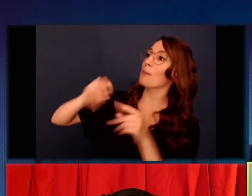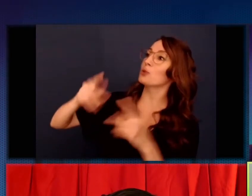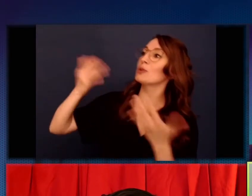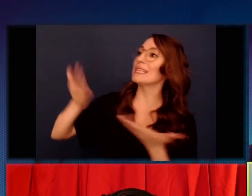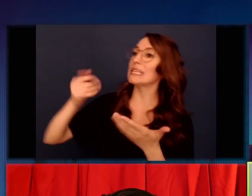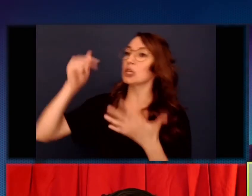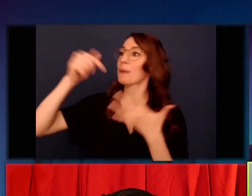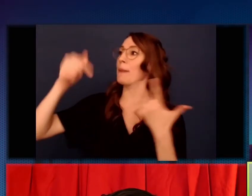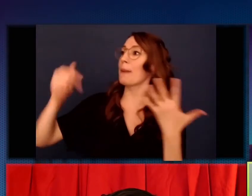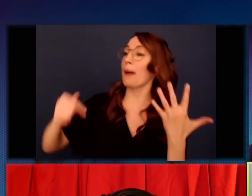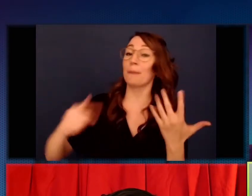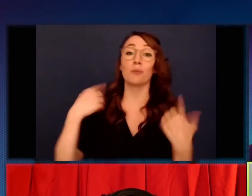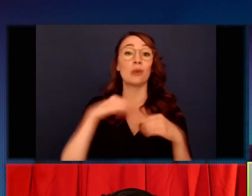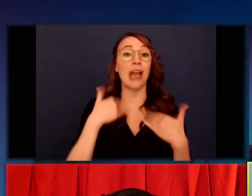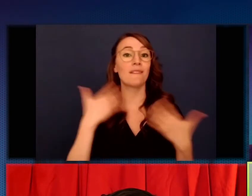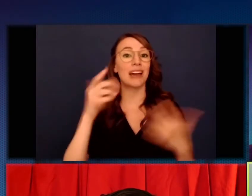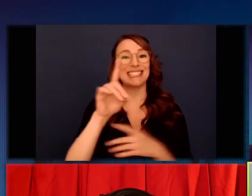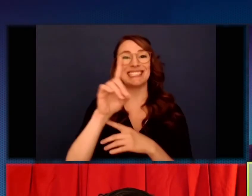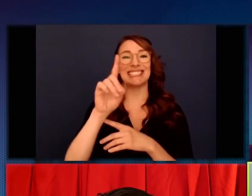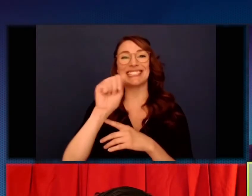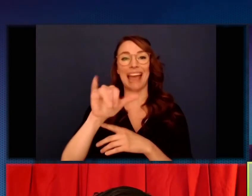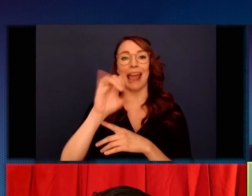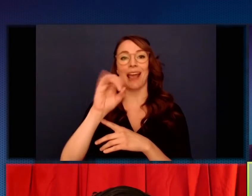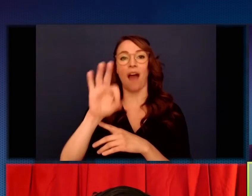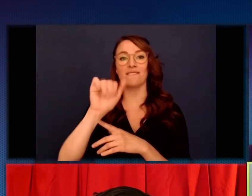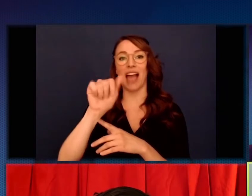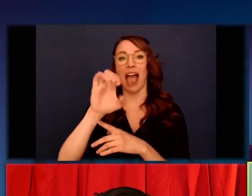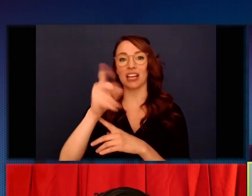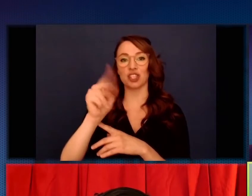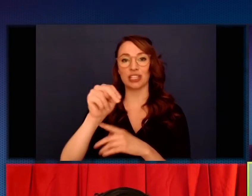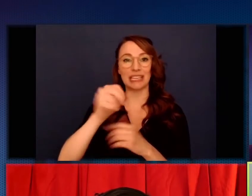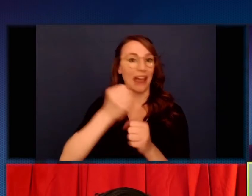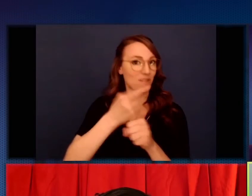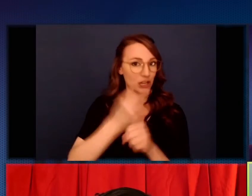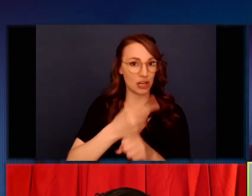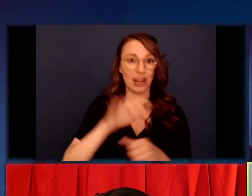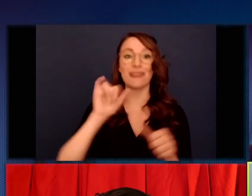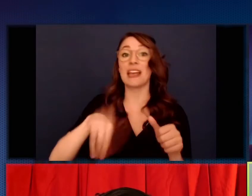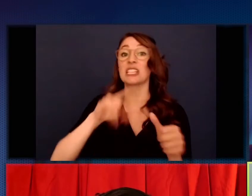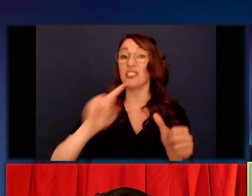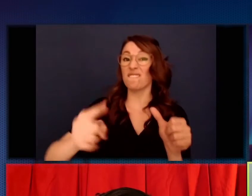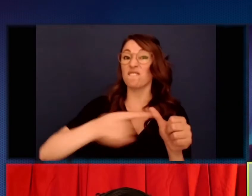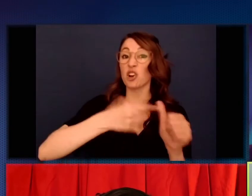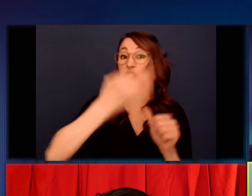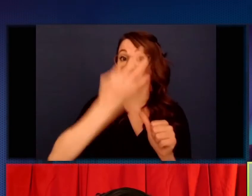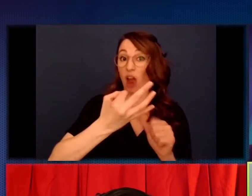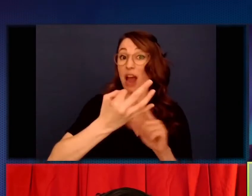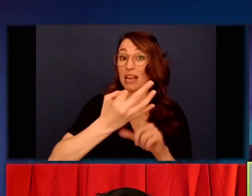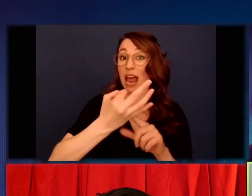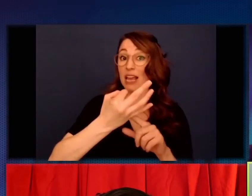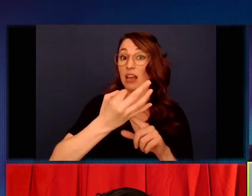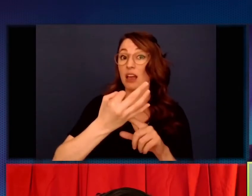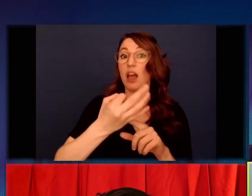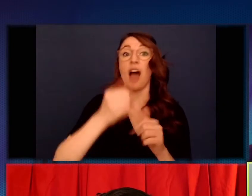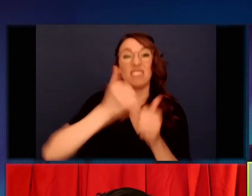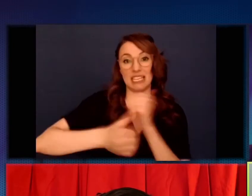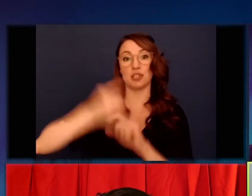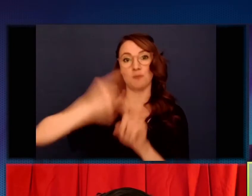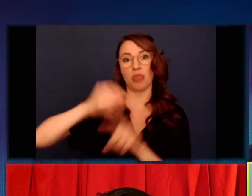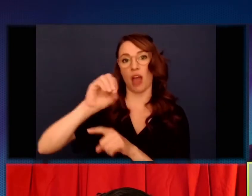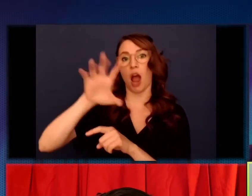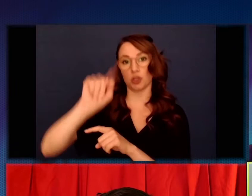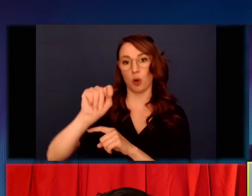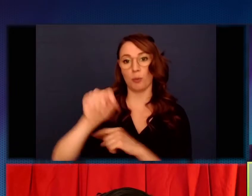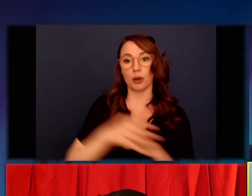of action every year. It's always the first Friday of October, in which today was the